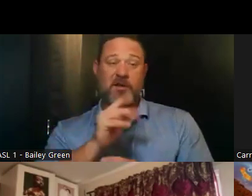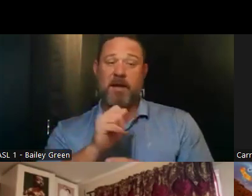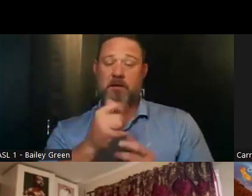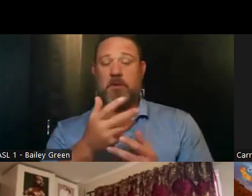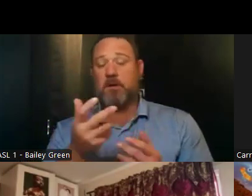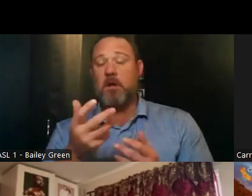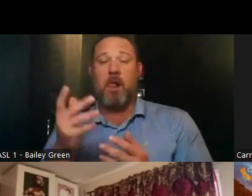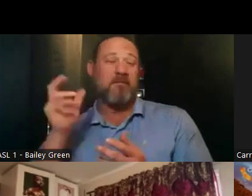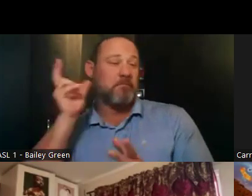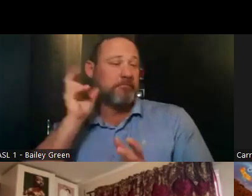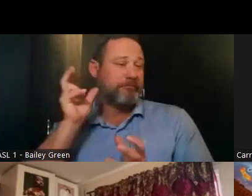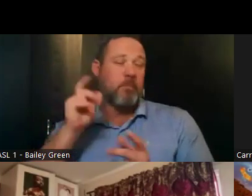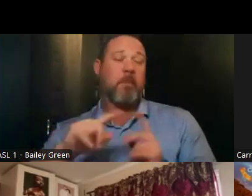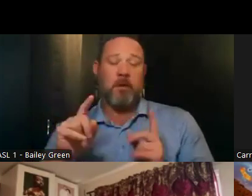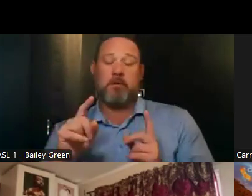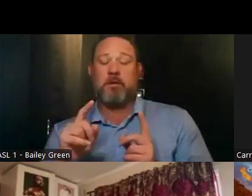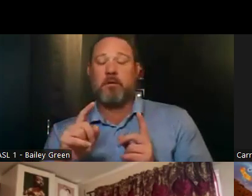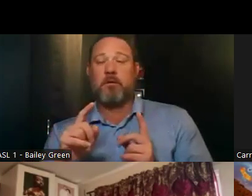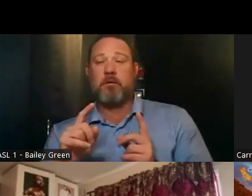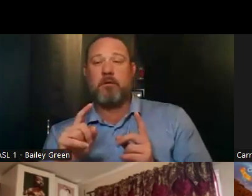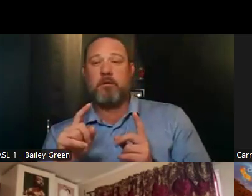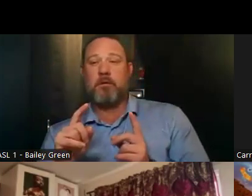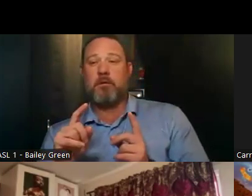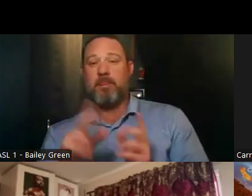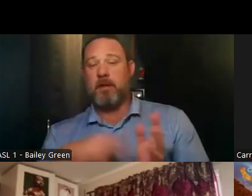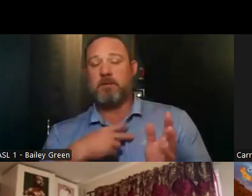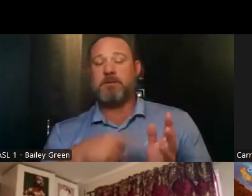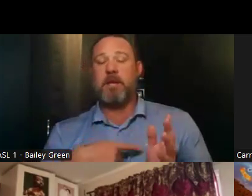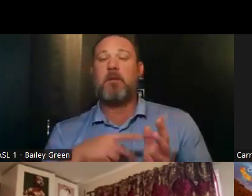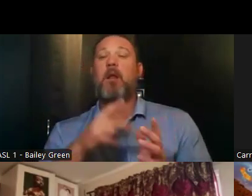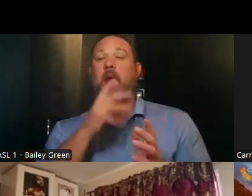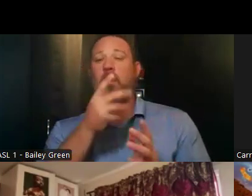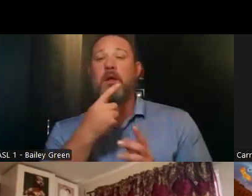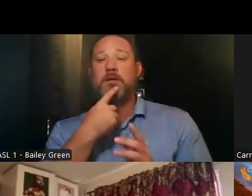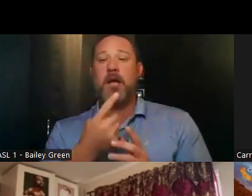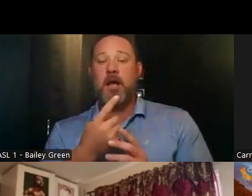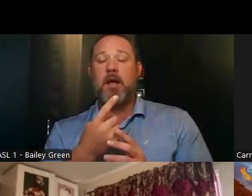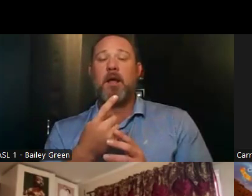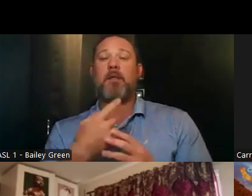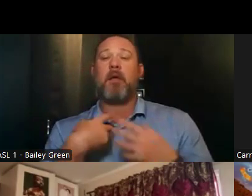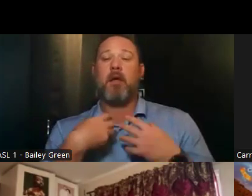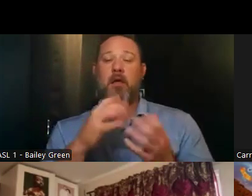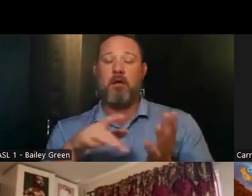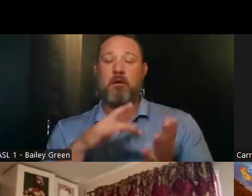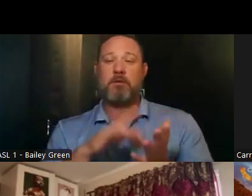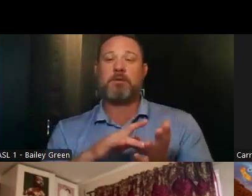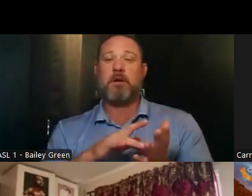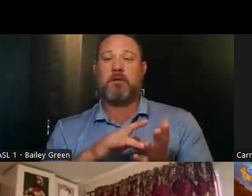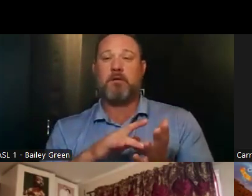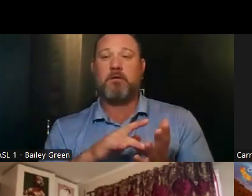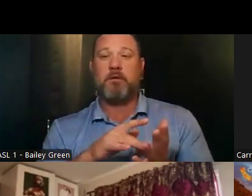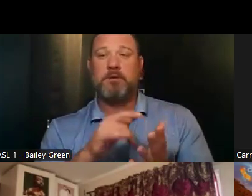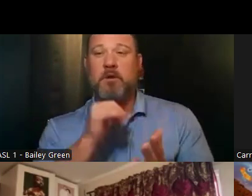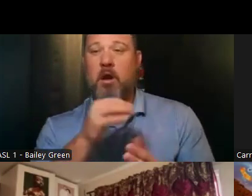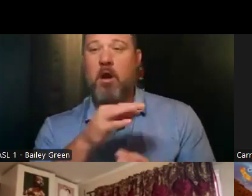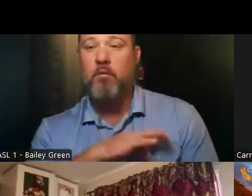data on that, which is upsetting. I will say the health centers, as